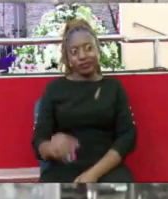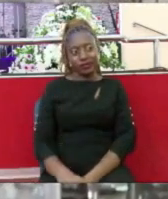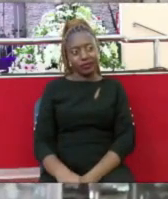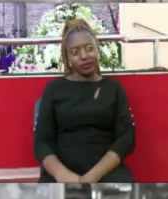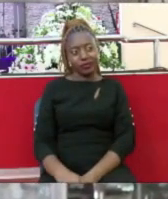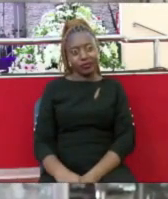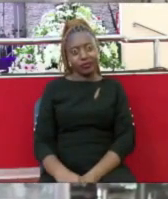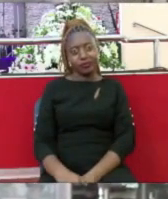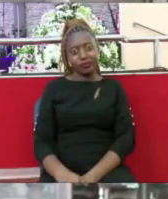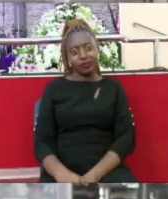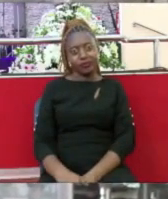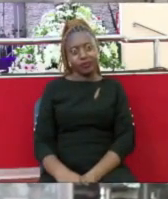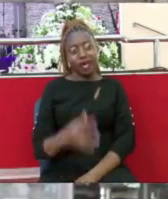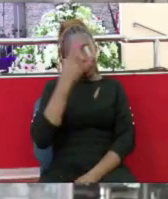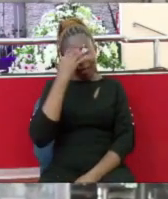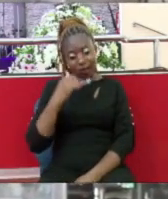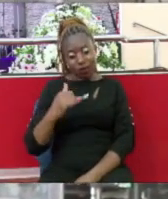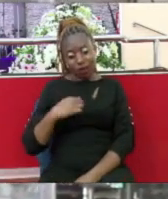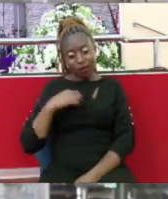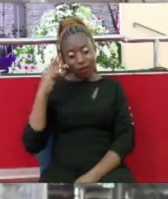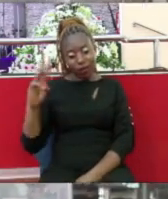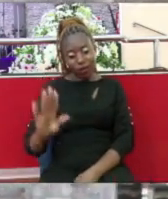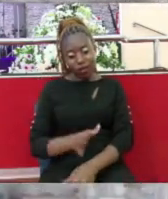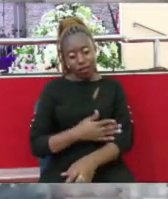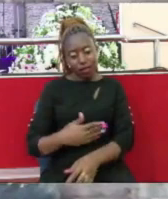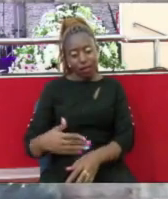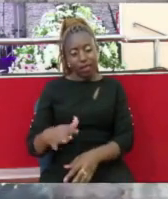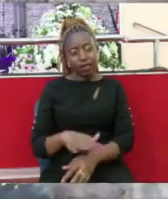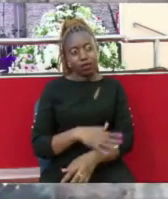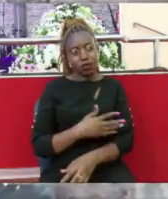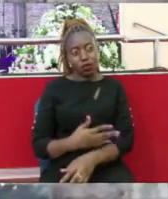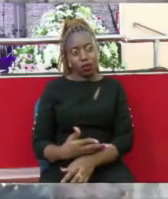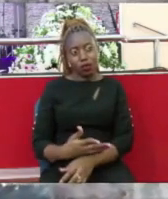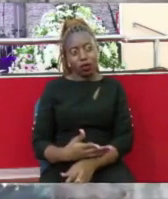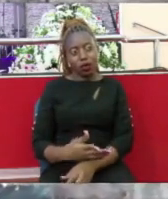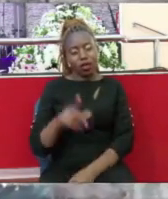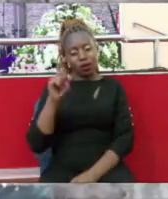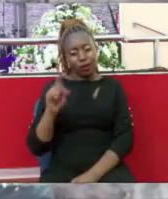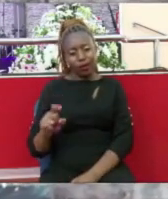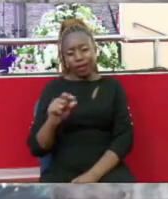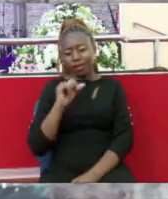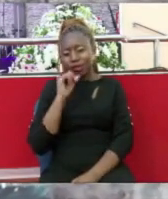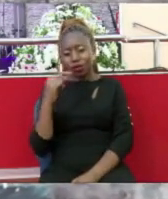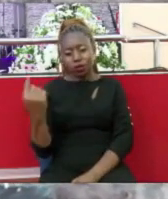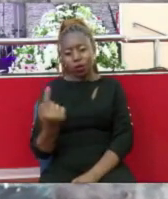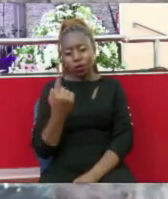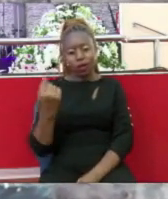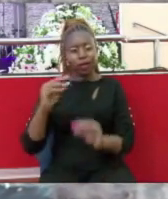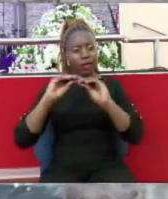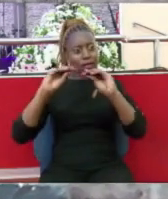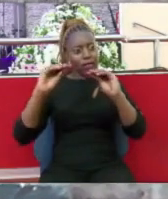And that's why I will sing the song. That we must not only teach our children, demonstrate to